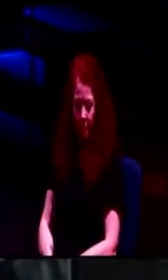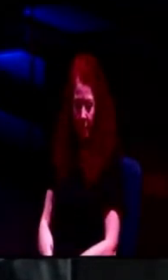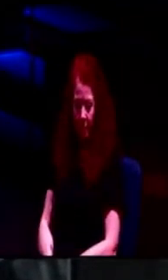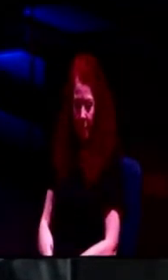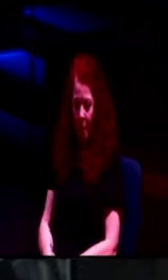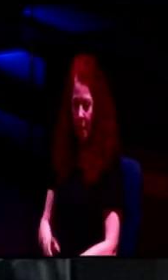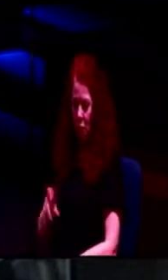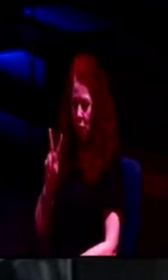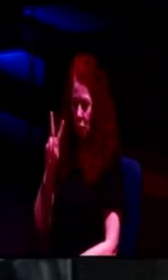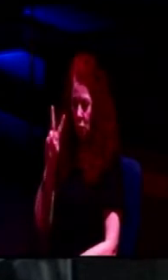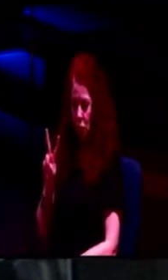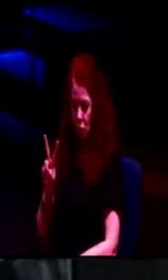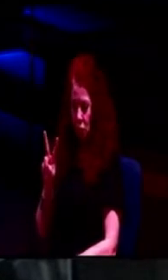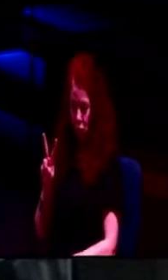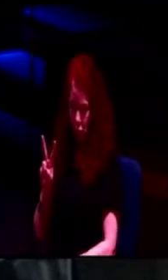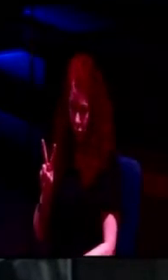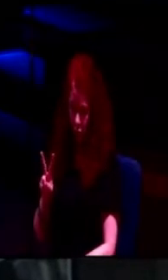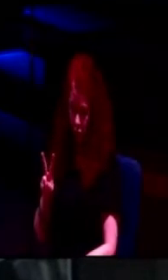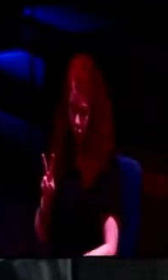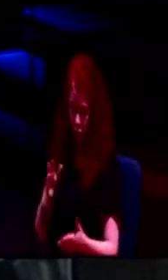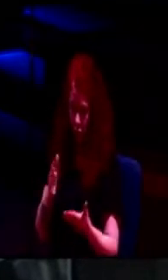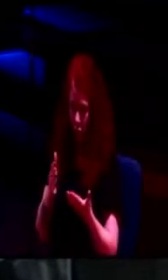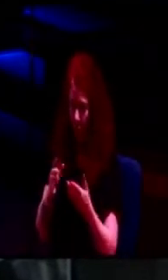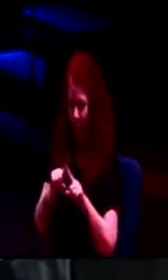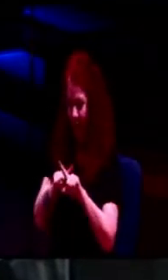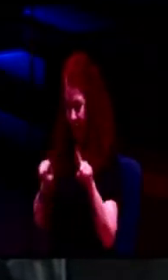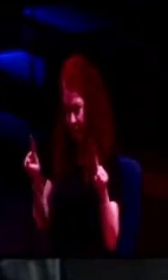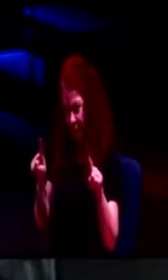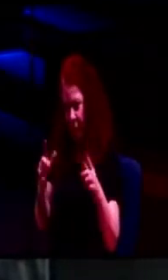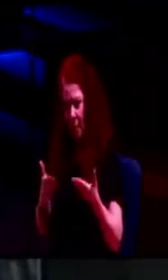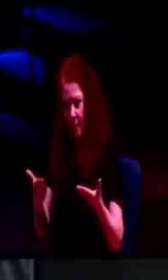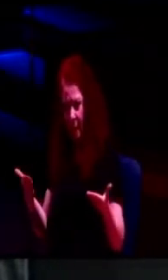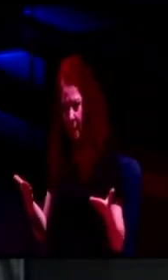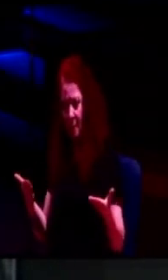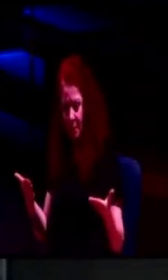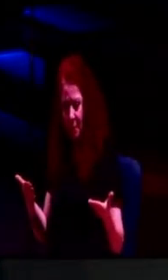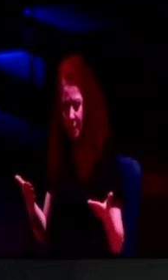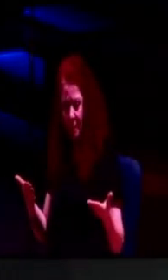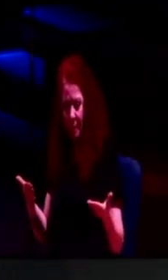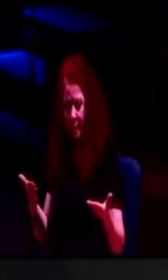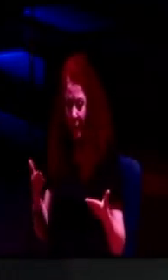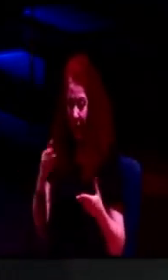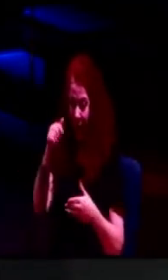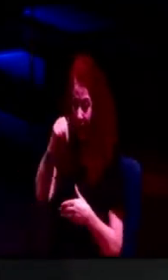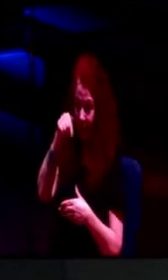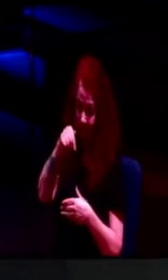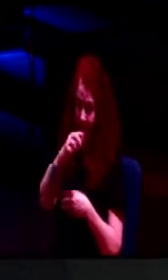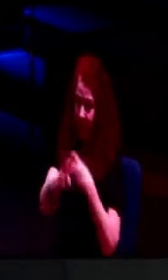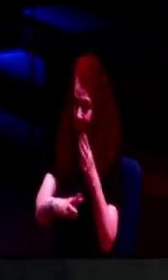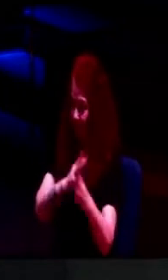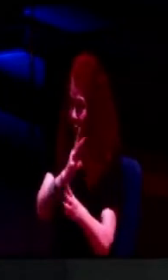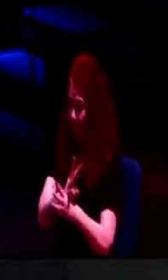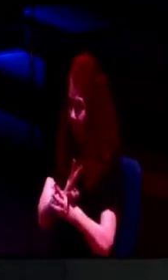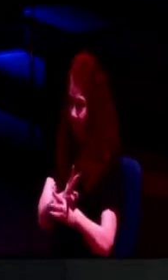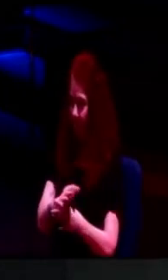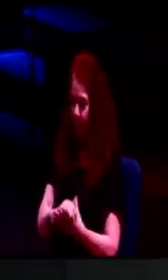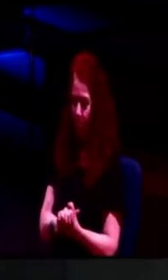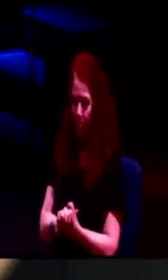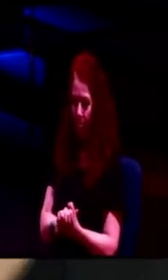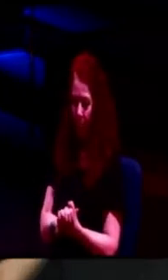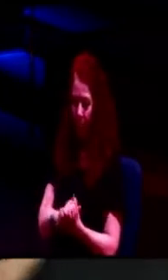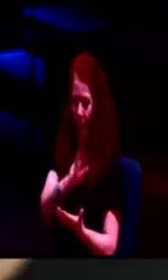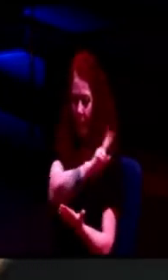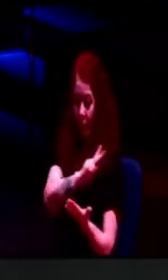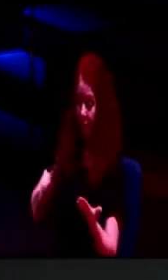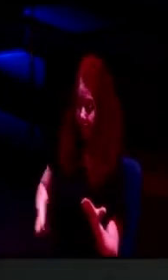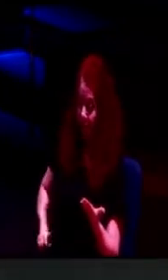There's two competing values in this world. I was at a conference this week, and one of the speakers said this, and I loved it. He said, there's two competing values in this world. There's the kingdom